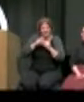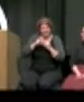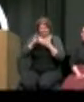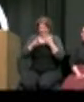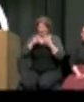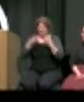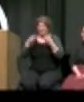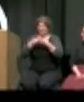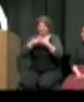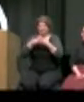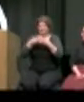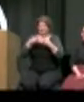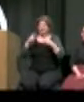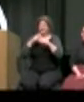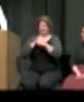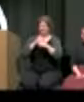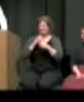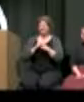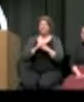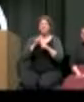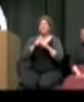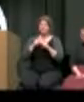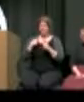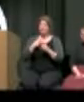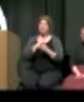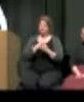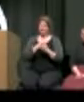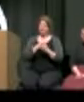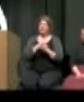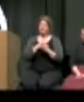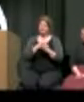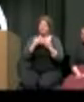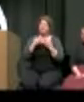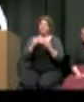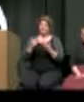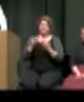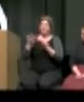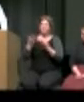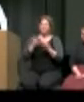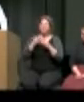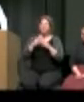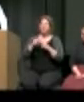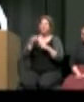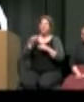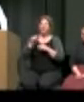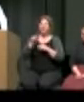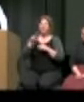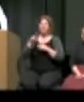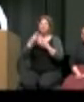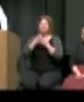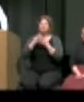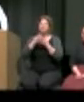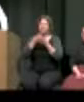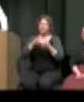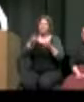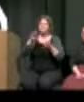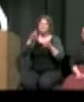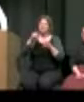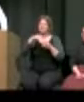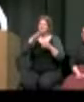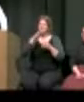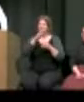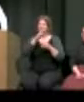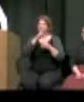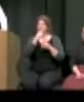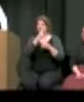it a little difficult. But we brought in what's called an Alu shredding bucket, which is this top right photo here